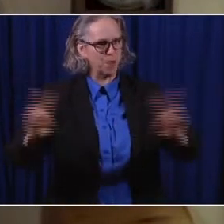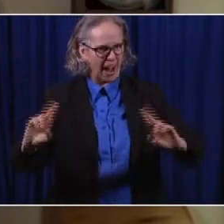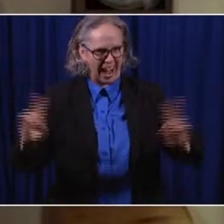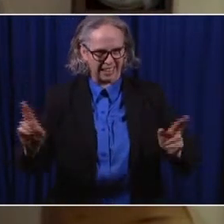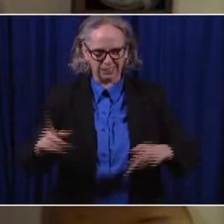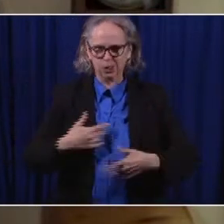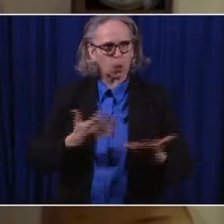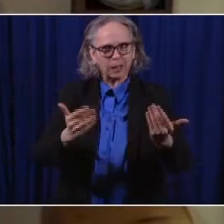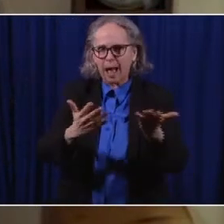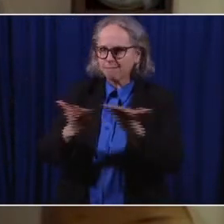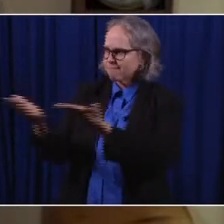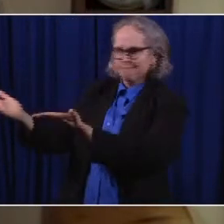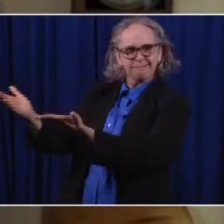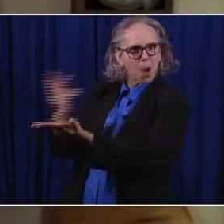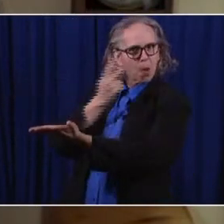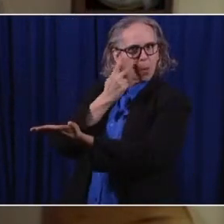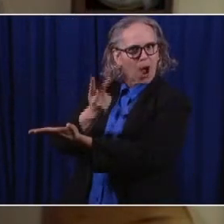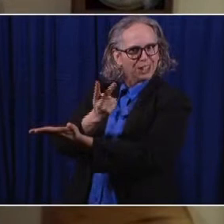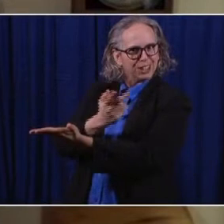shot.